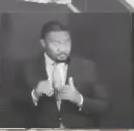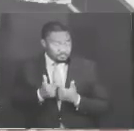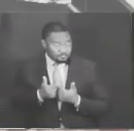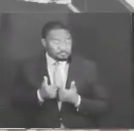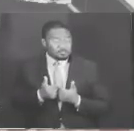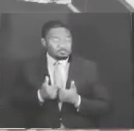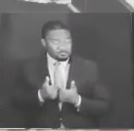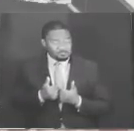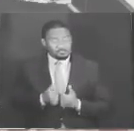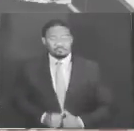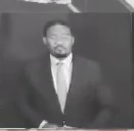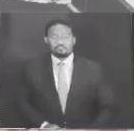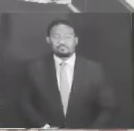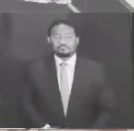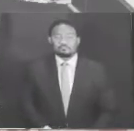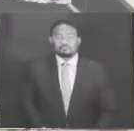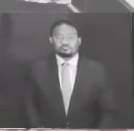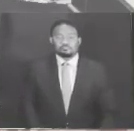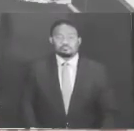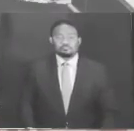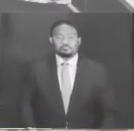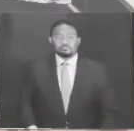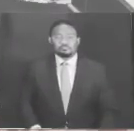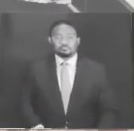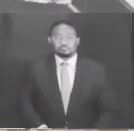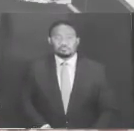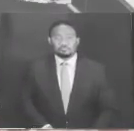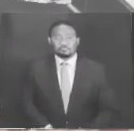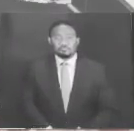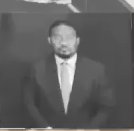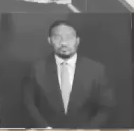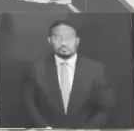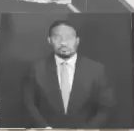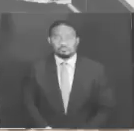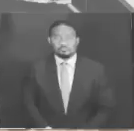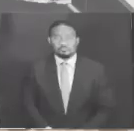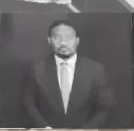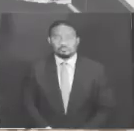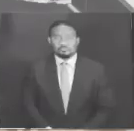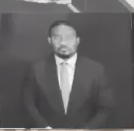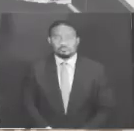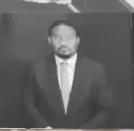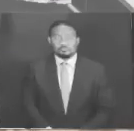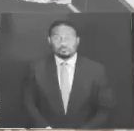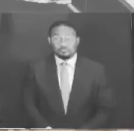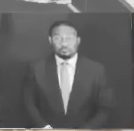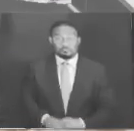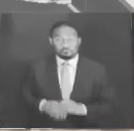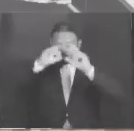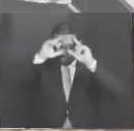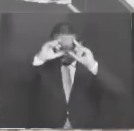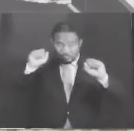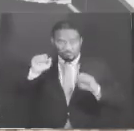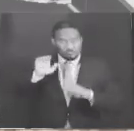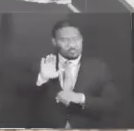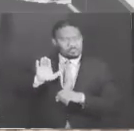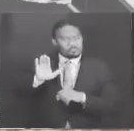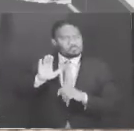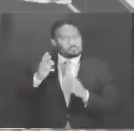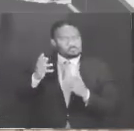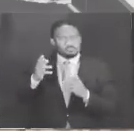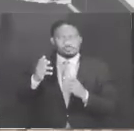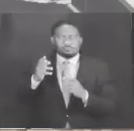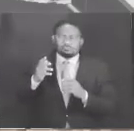Fund. In compliance with this, the Cabinet of President Mahama has approved guidelines